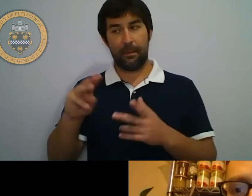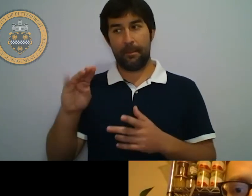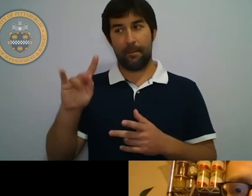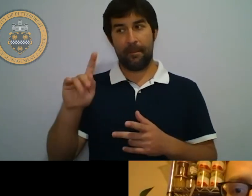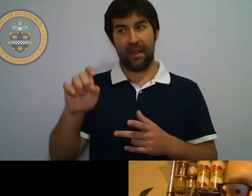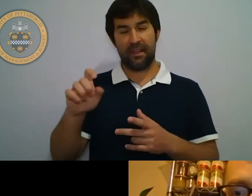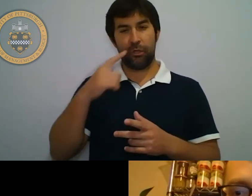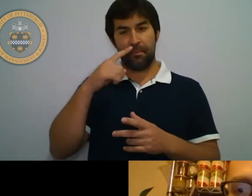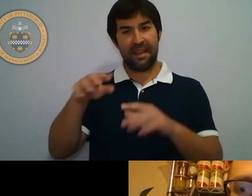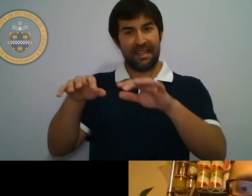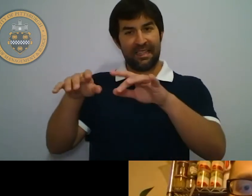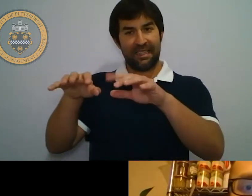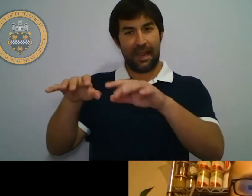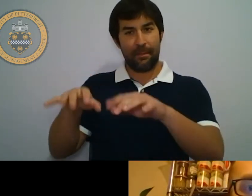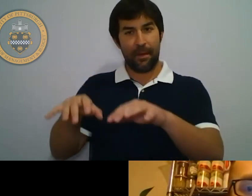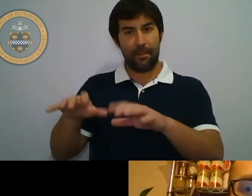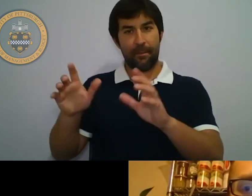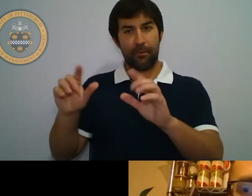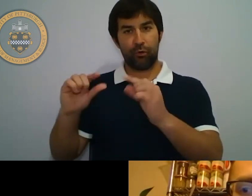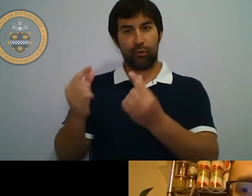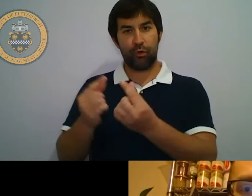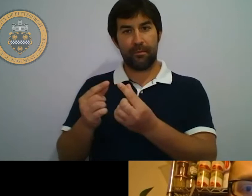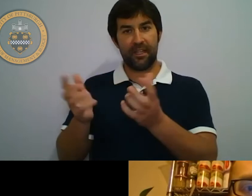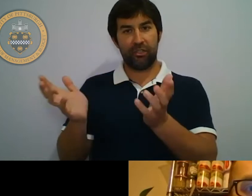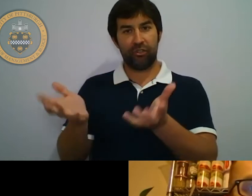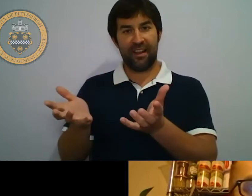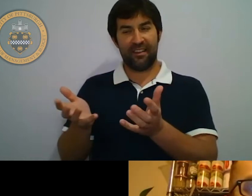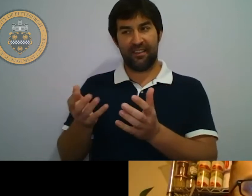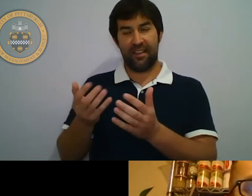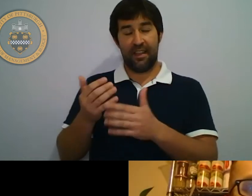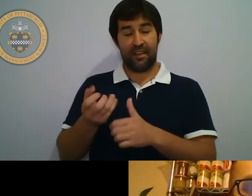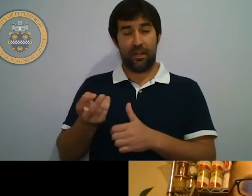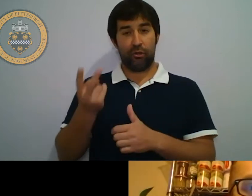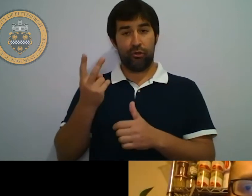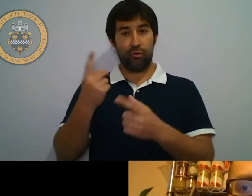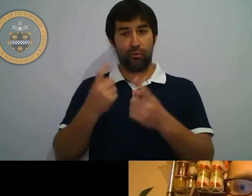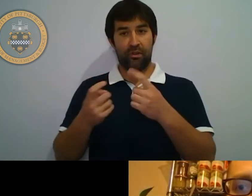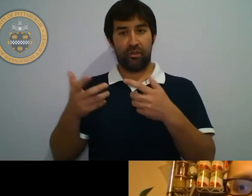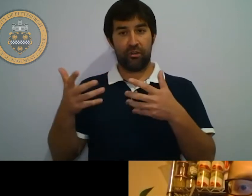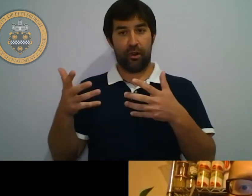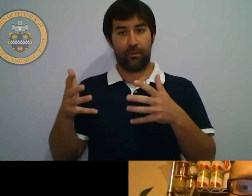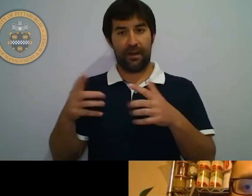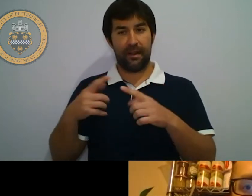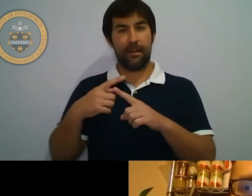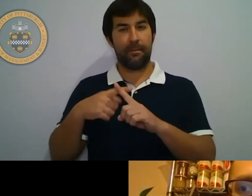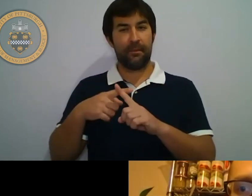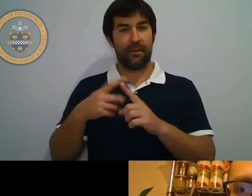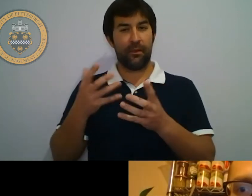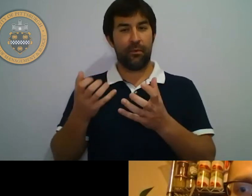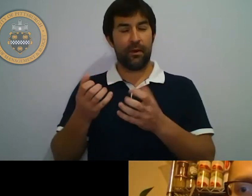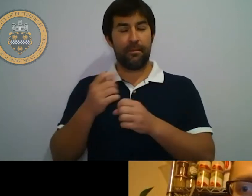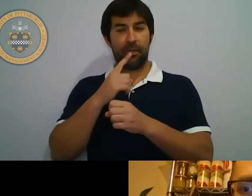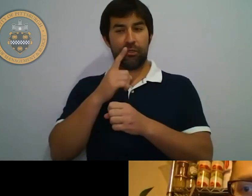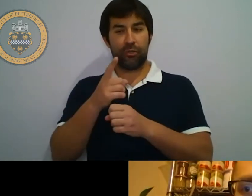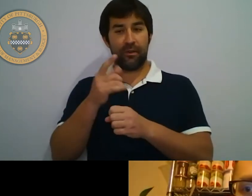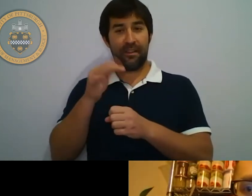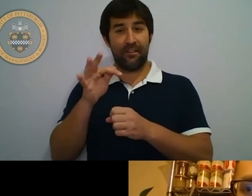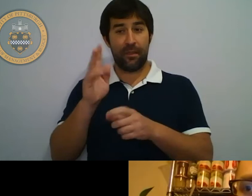our more profound injuries. So as we think about prioritizing traffic calming projects and programming those, we try to look